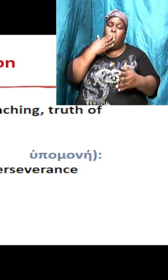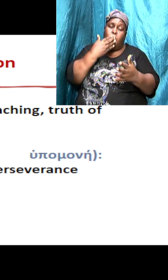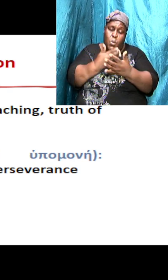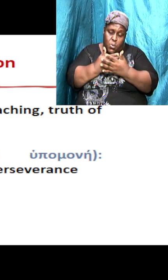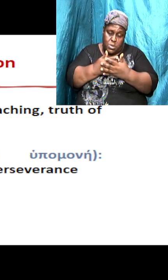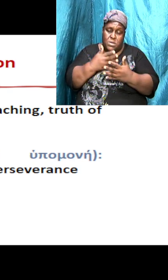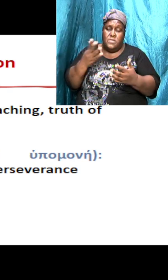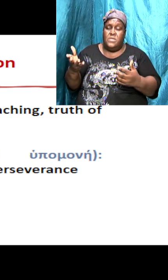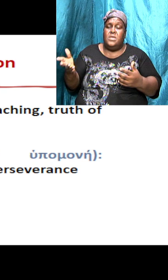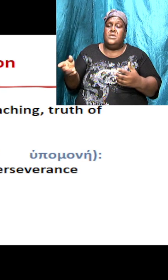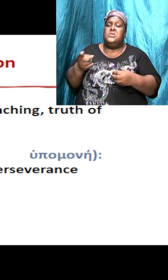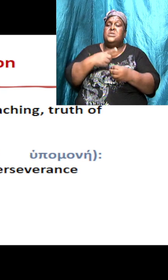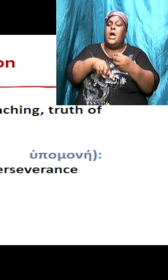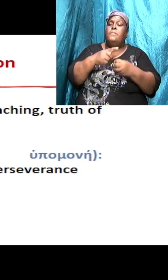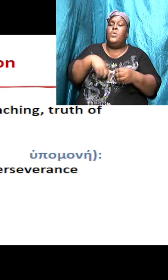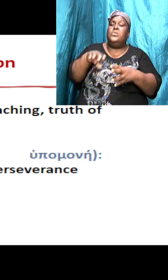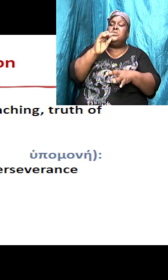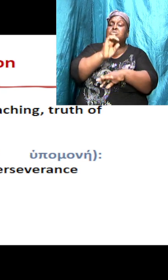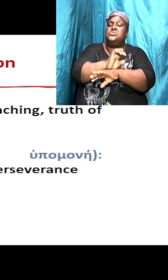powerful things,